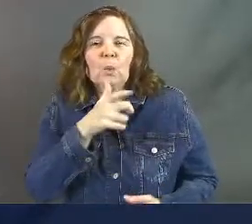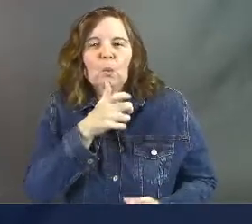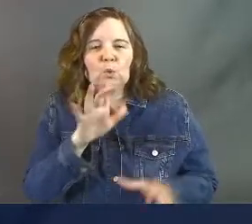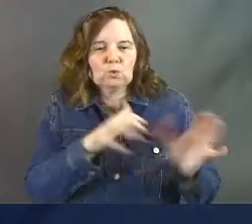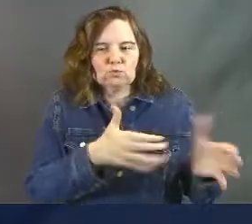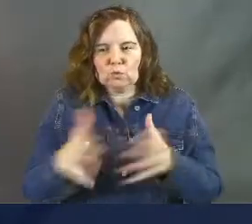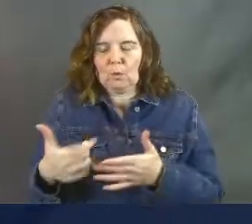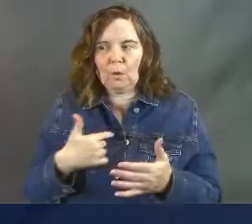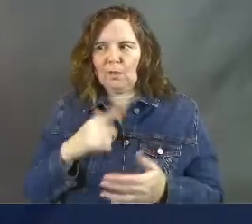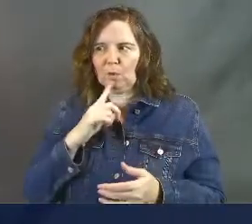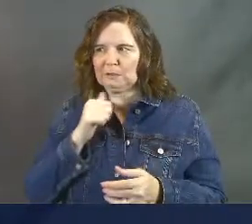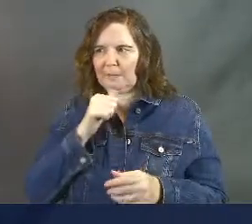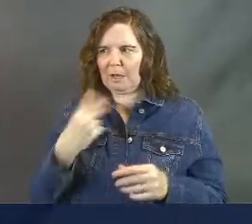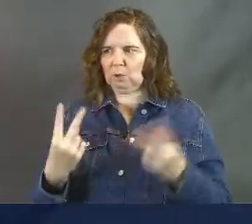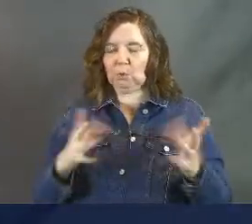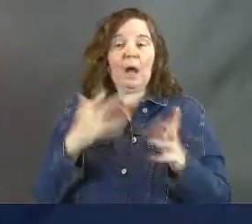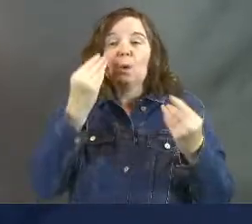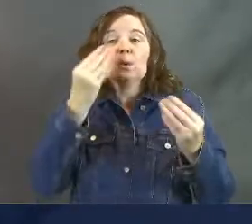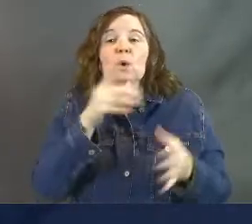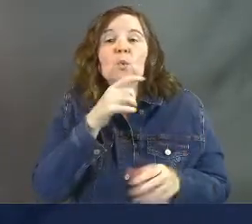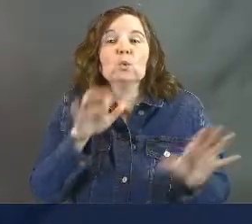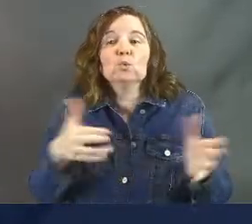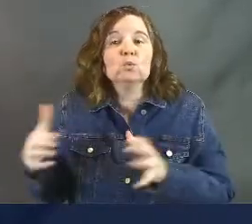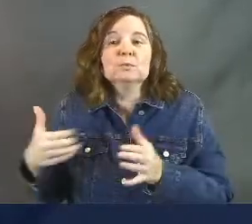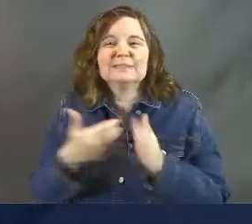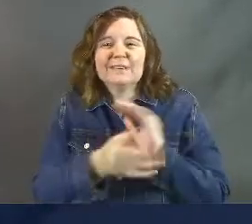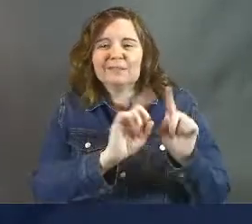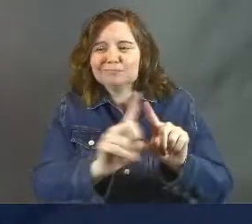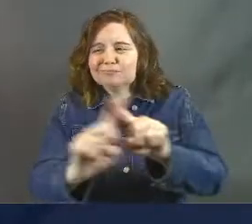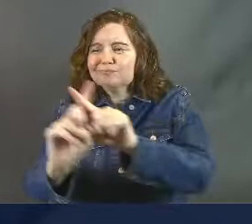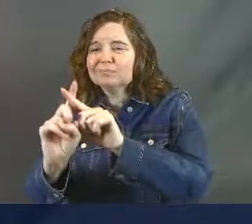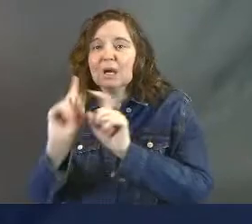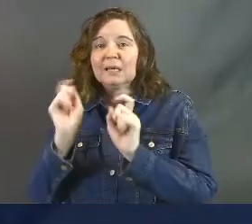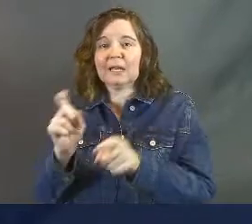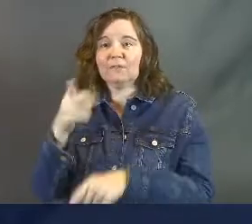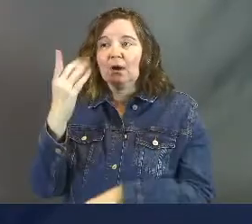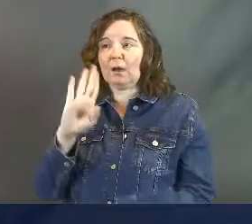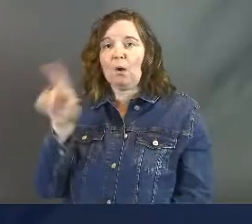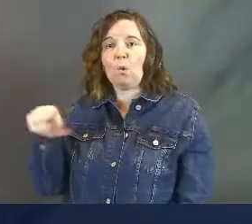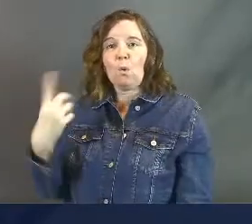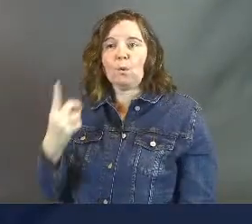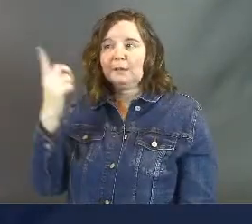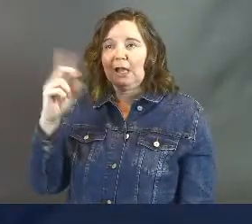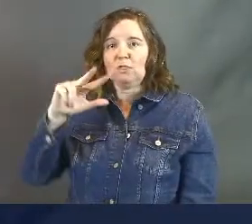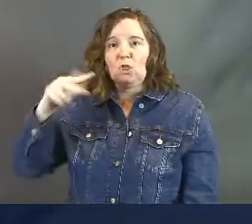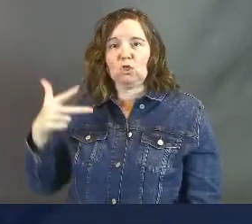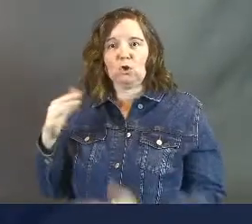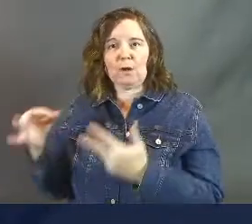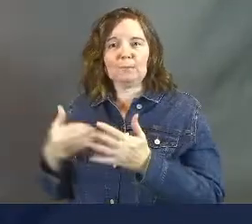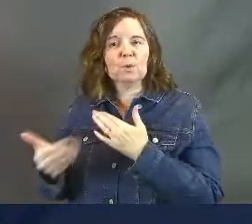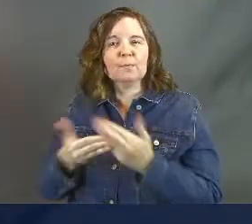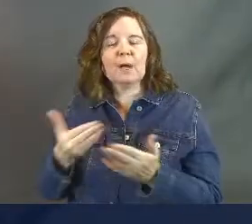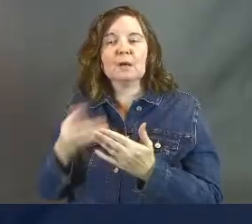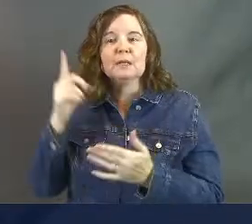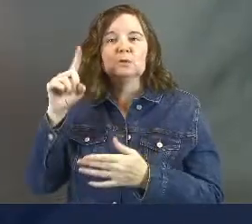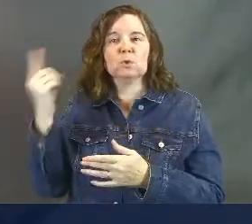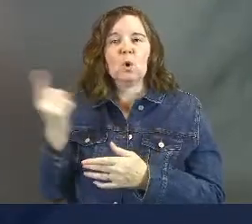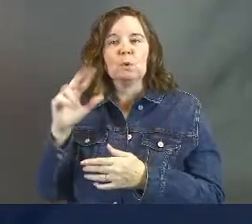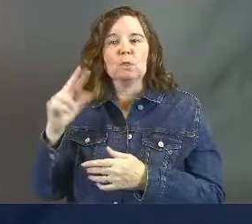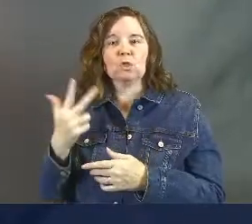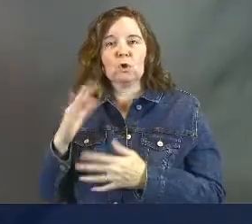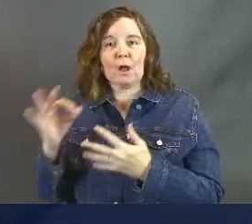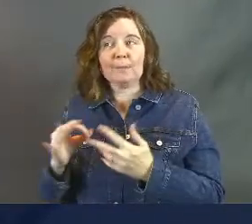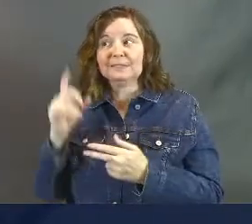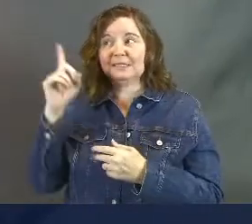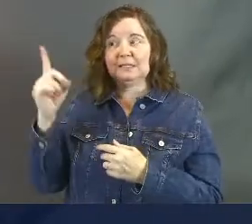the groups are. You're like, well, those aren't my two groups. I don't care who the groups are. You give it to God alone. He's always the third option, no matter what. He's always the third